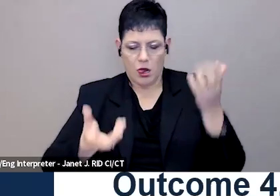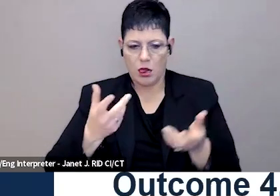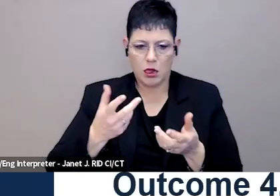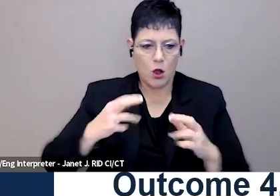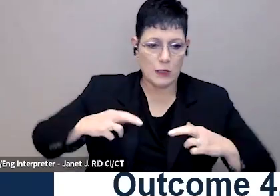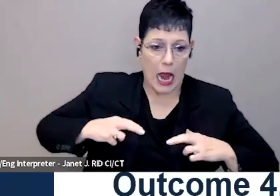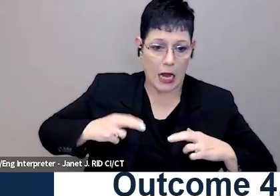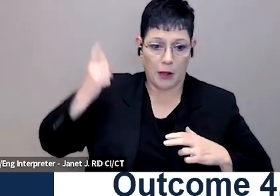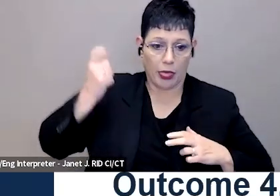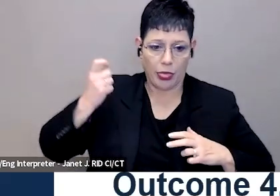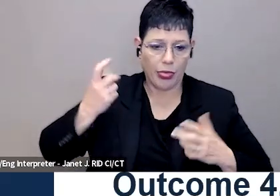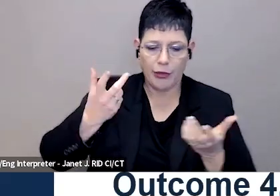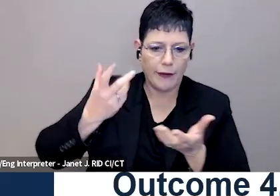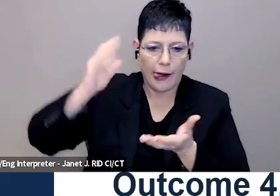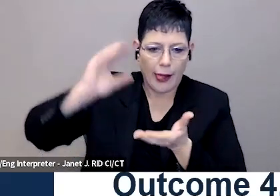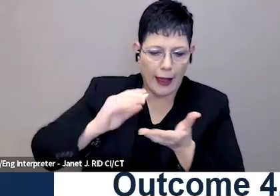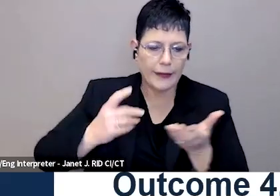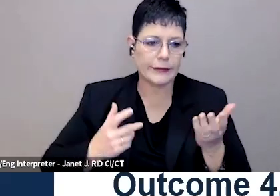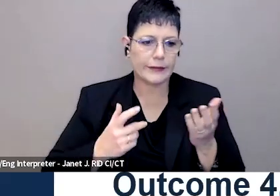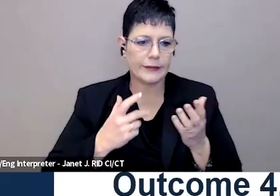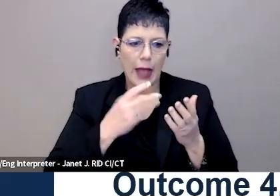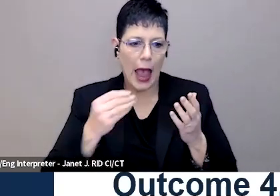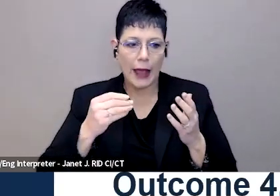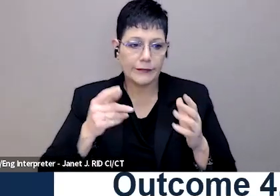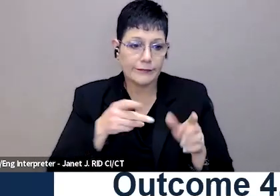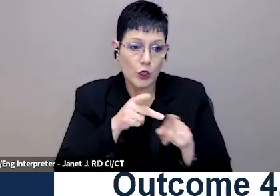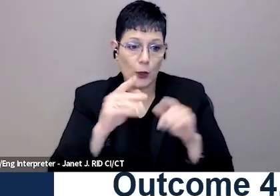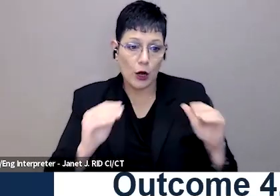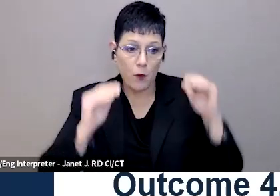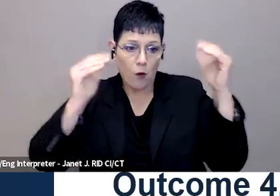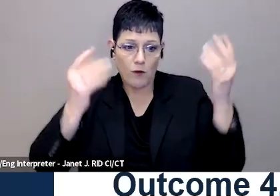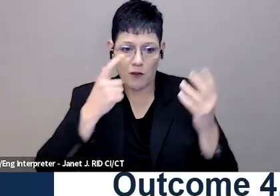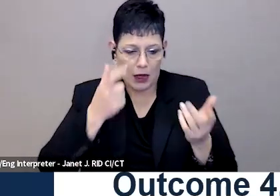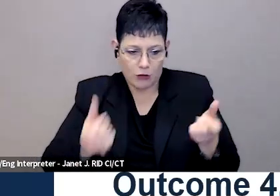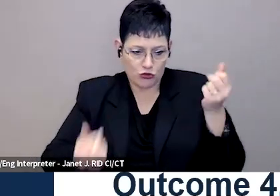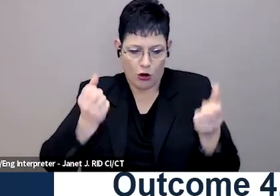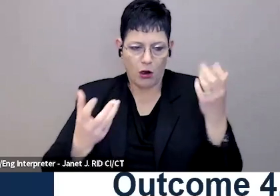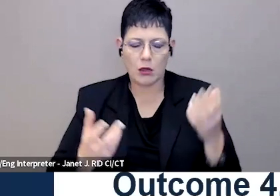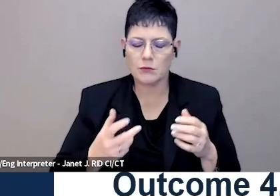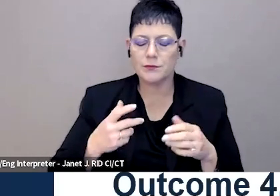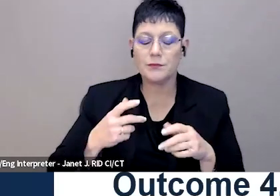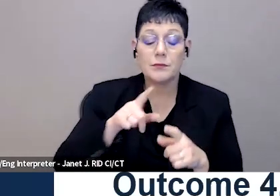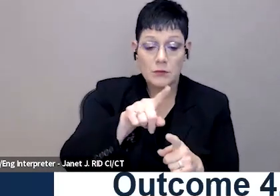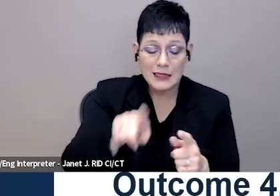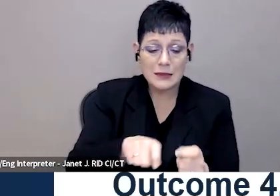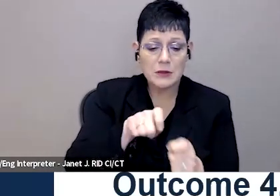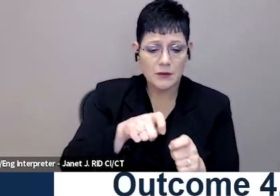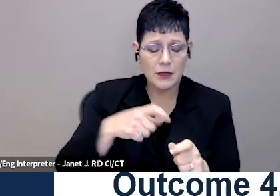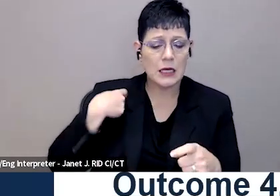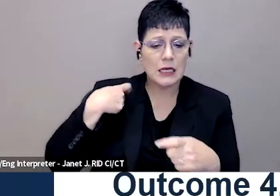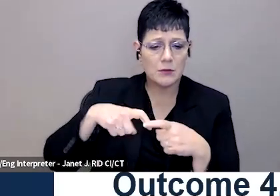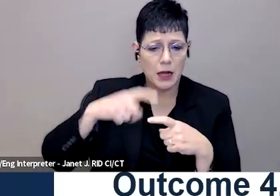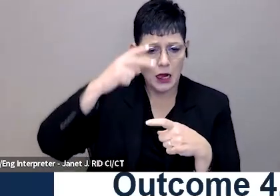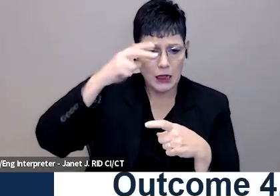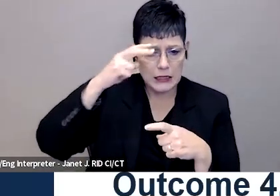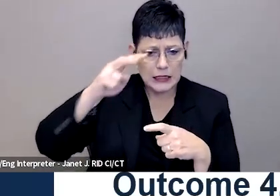savings, benefits, and career mobility. I'll also note that Hispanic, Latino, and African American Black family caregivers